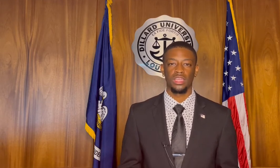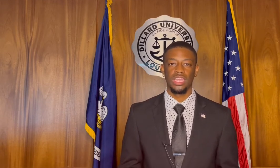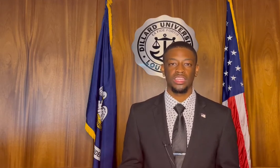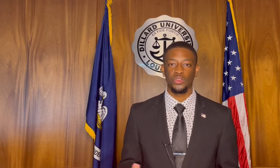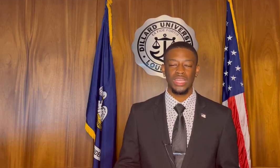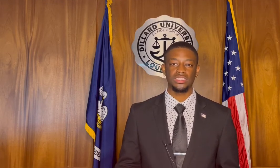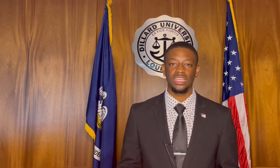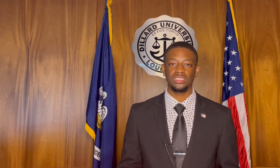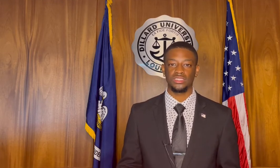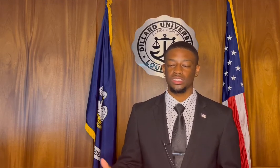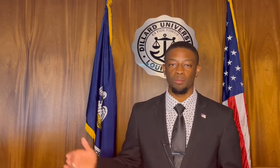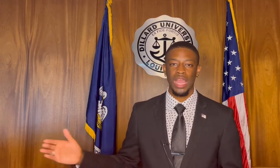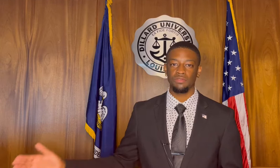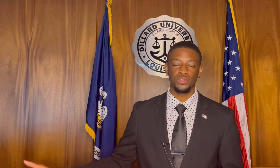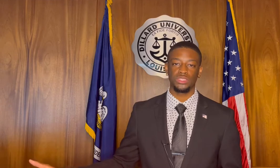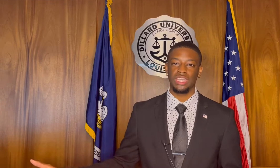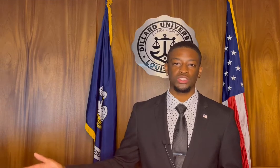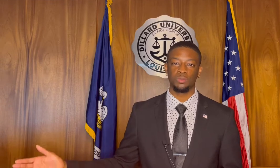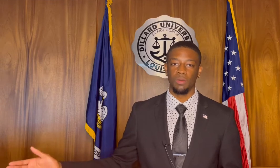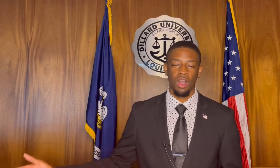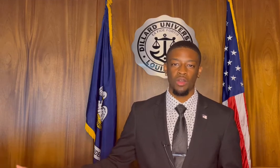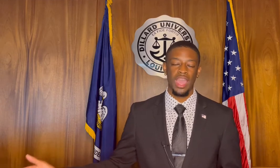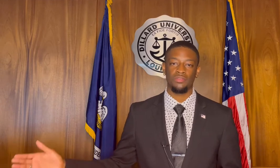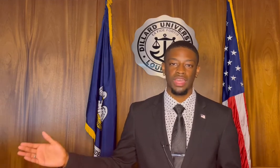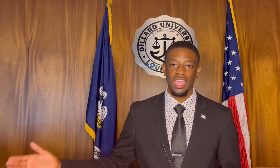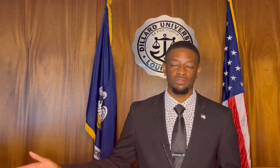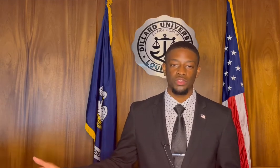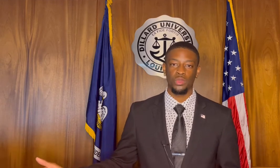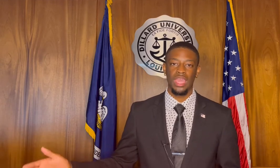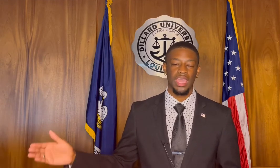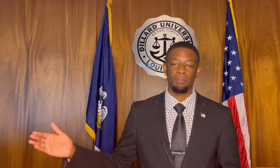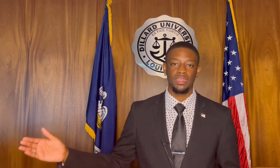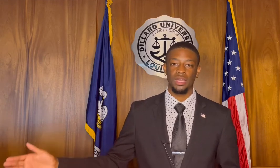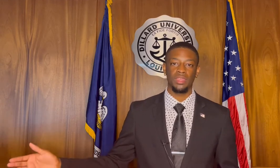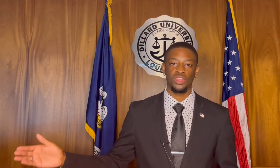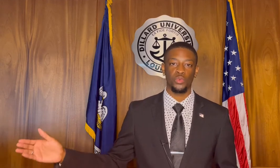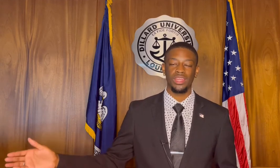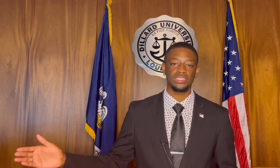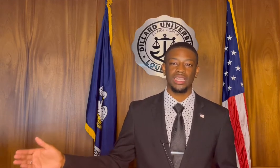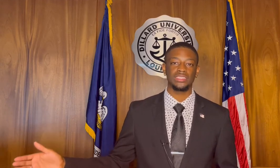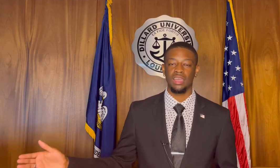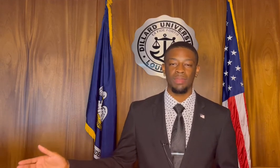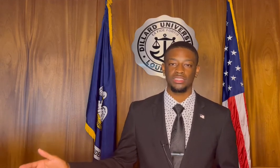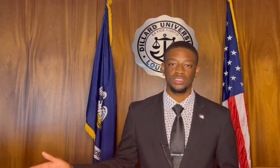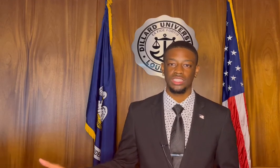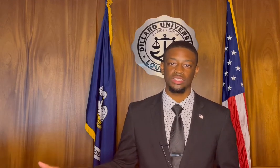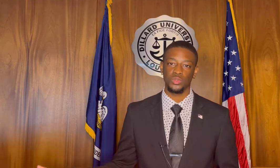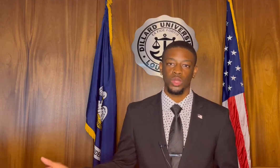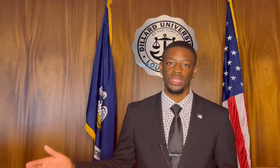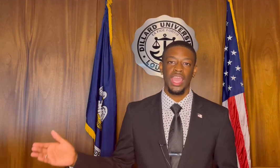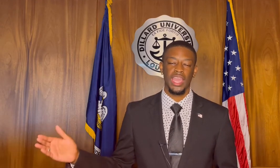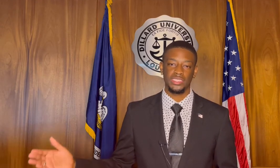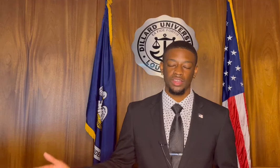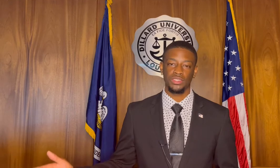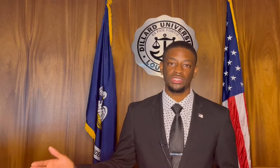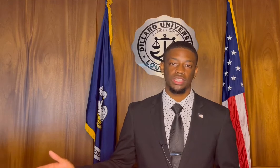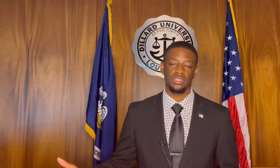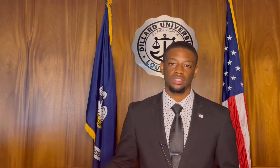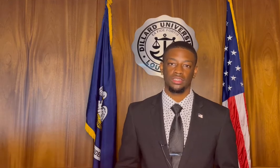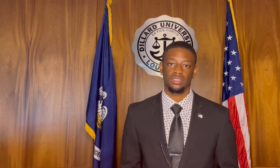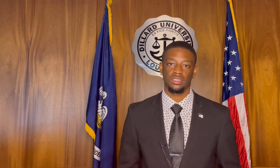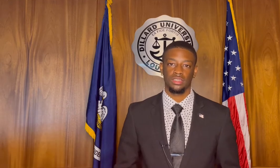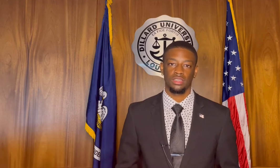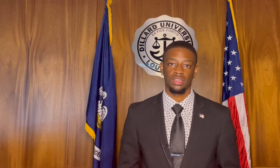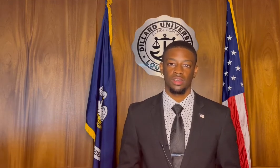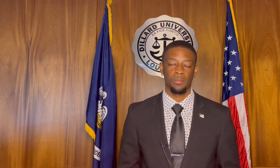far. And congratulations to the bright future that you all have ahead of you in becoming the greatest anti-maskers that this world has ever